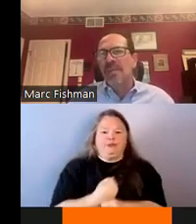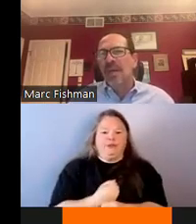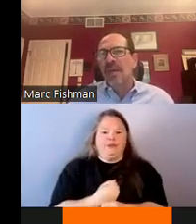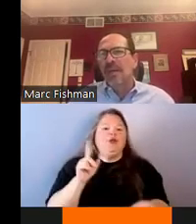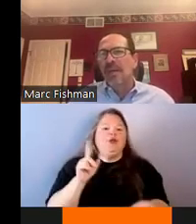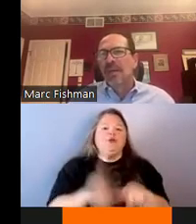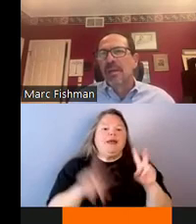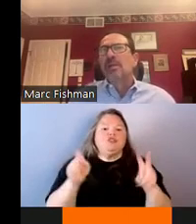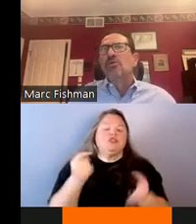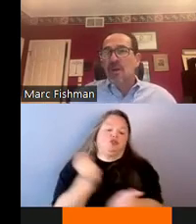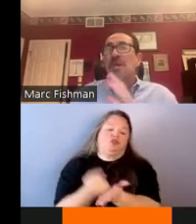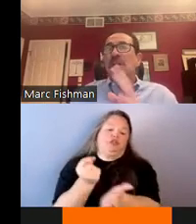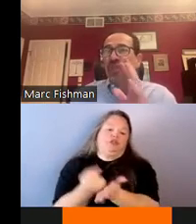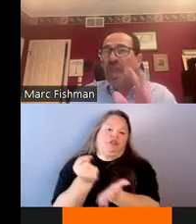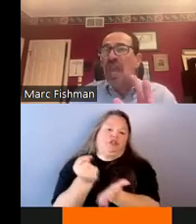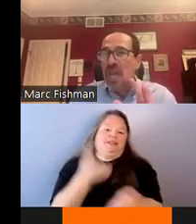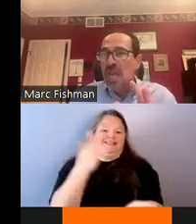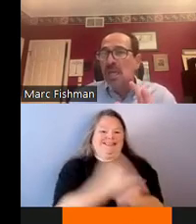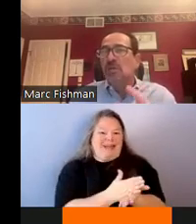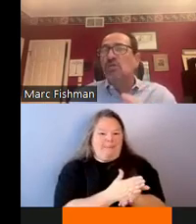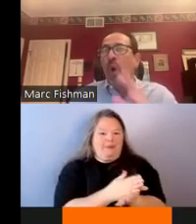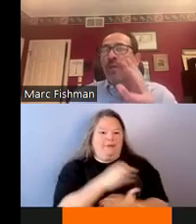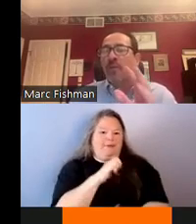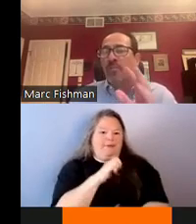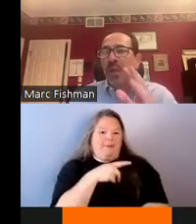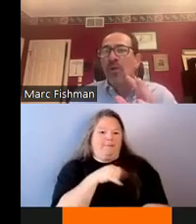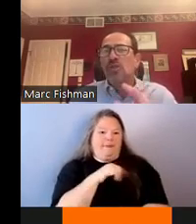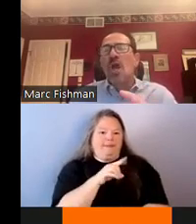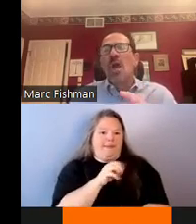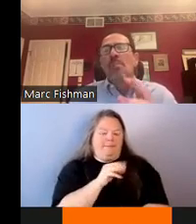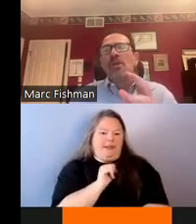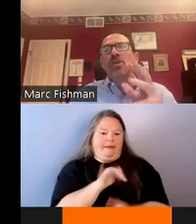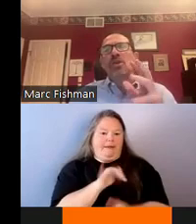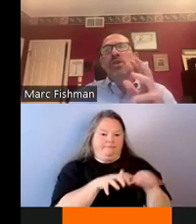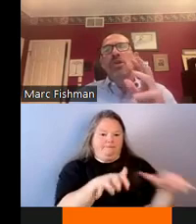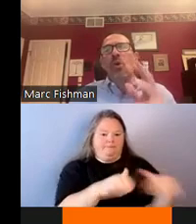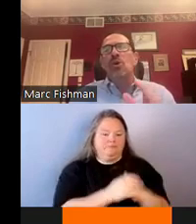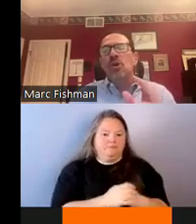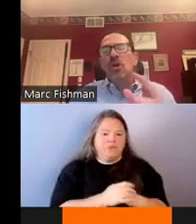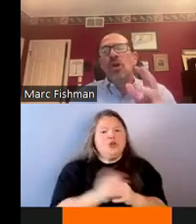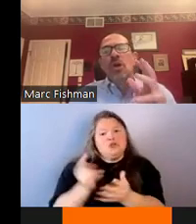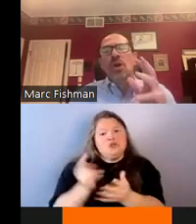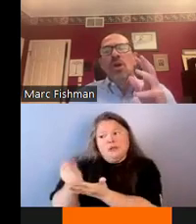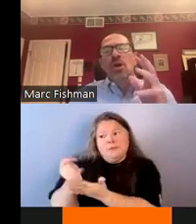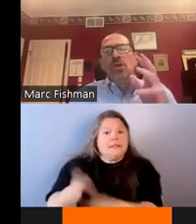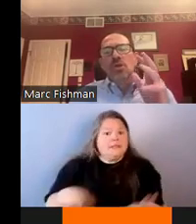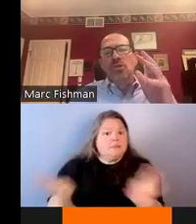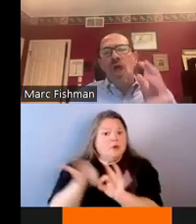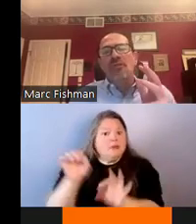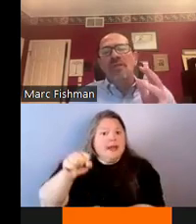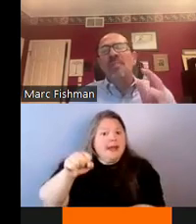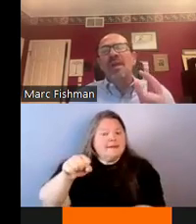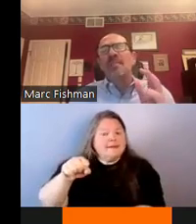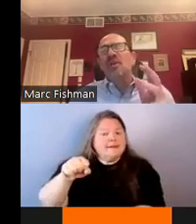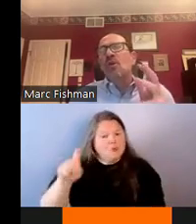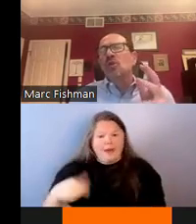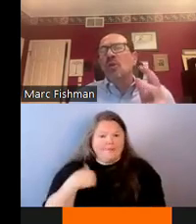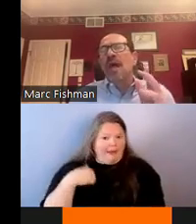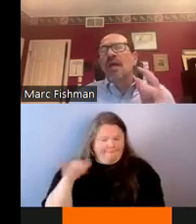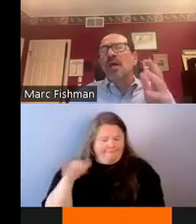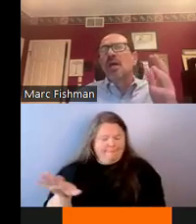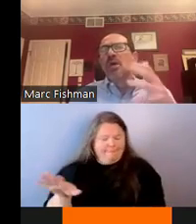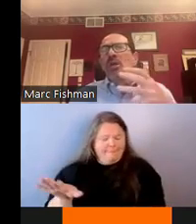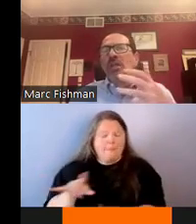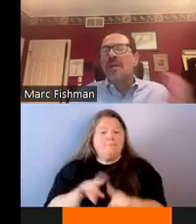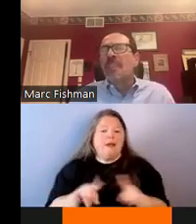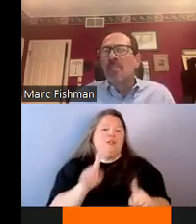an epidemic. Treatment is key. It's one of the pillars, but in order to solve an epidemic, you also